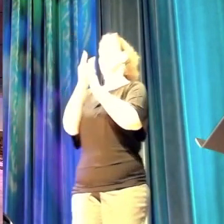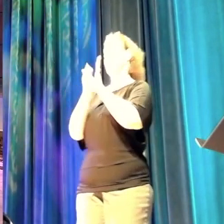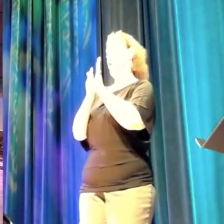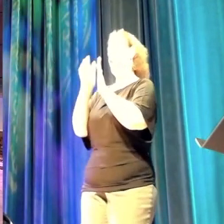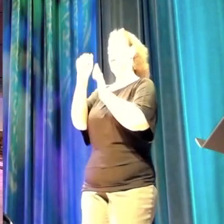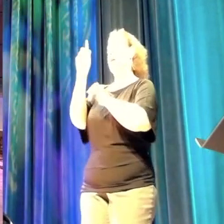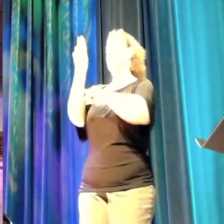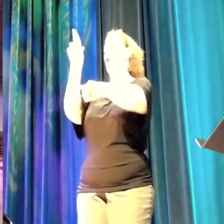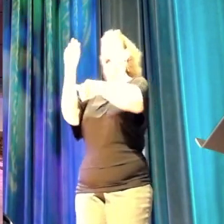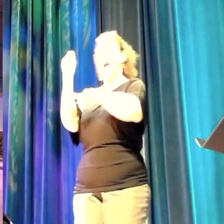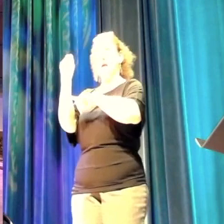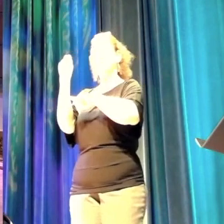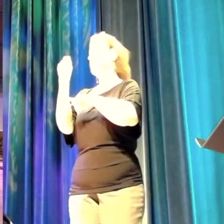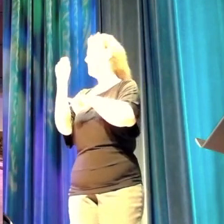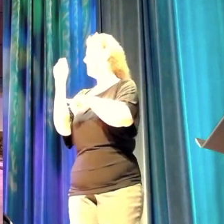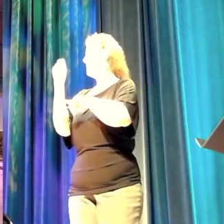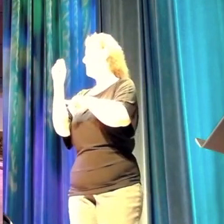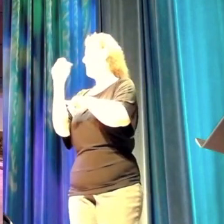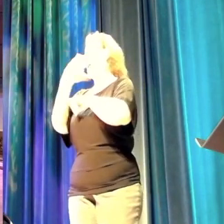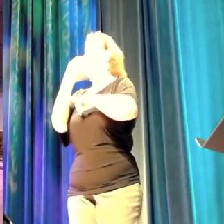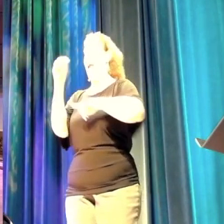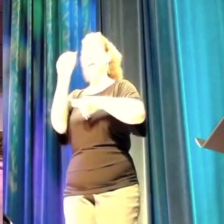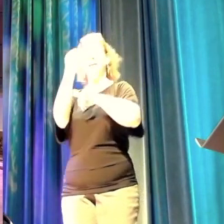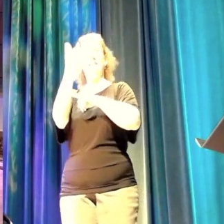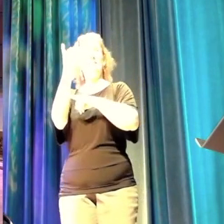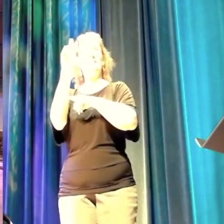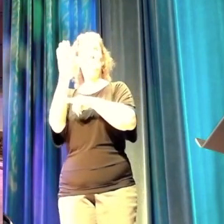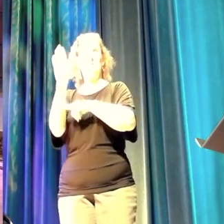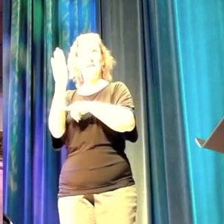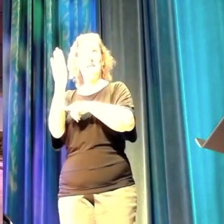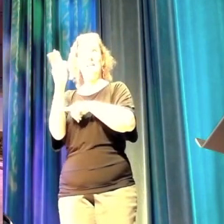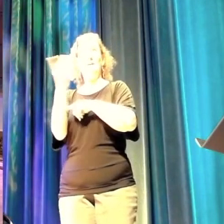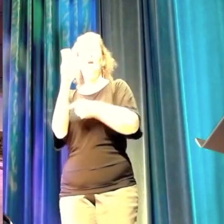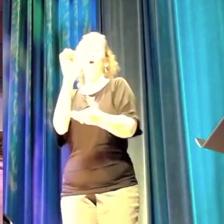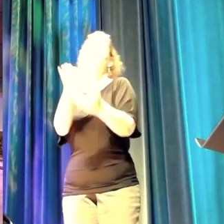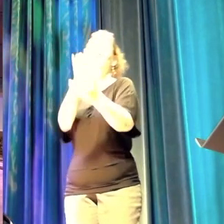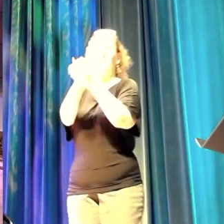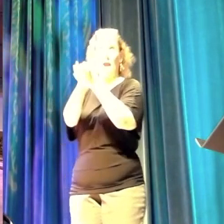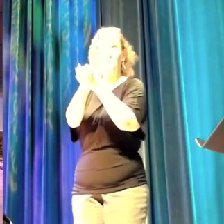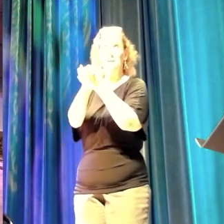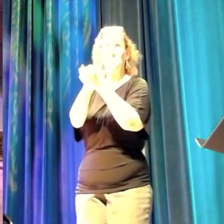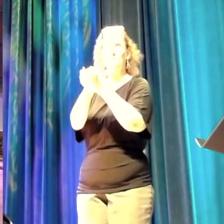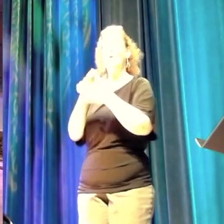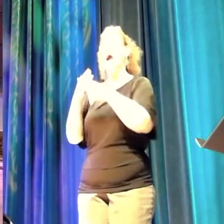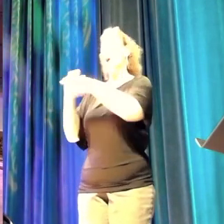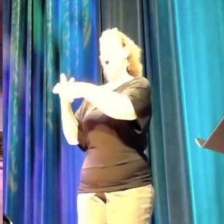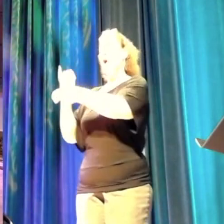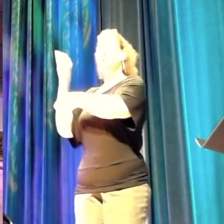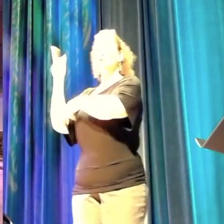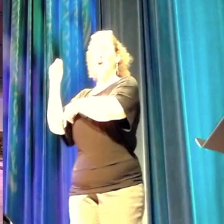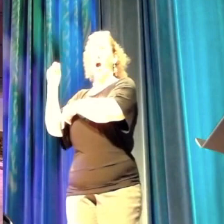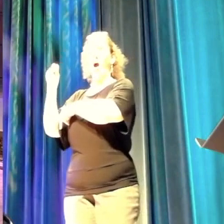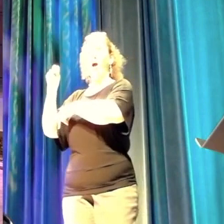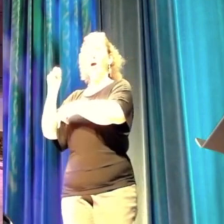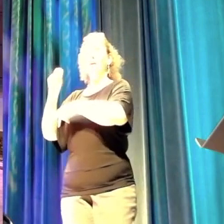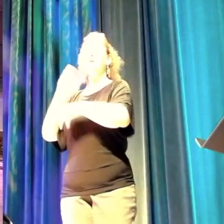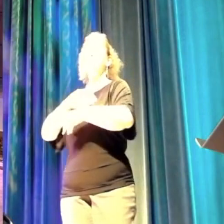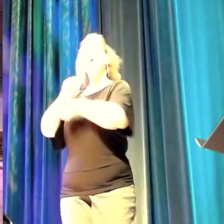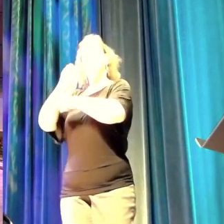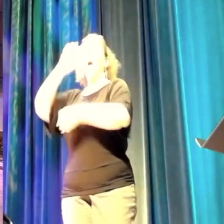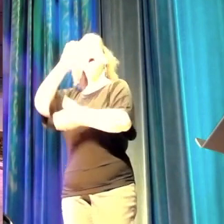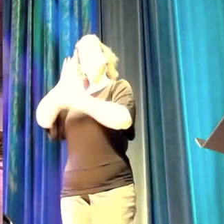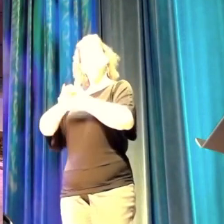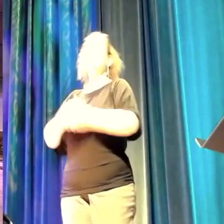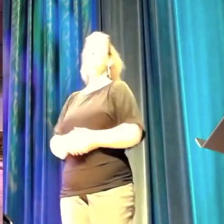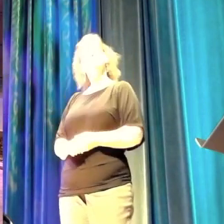of Rehabilitation Services and the Institute for Deaf and Blind are married. So I call John, I'm going to call him today my work